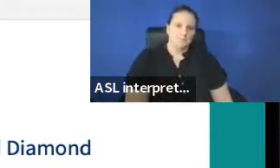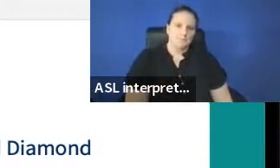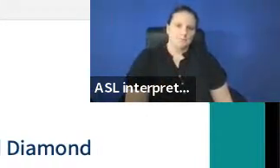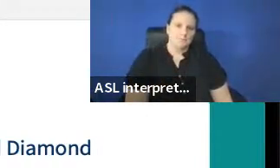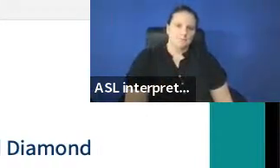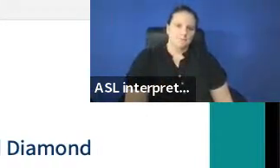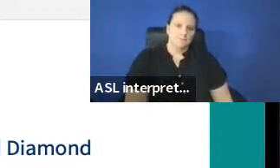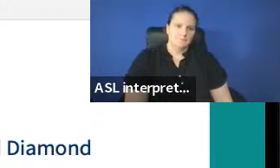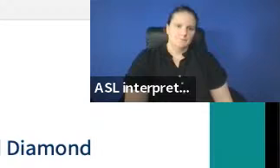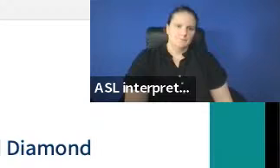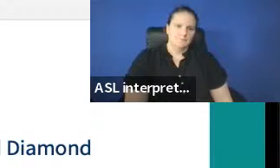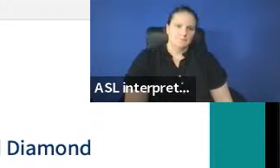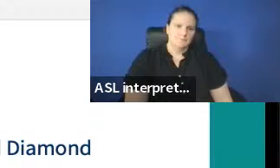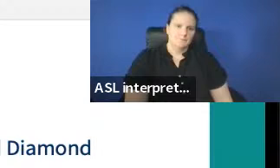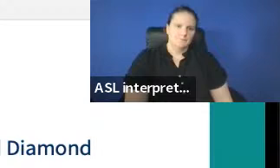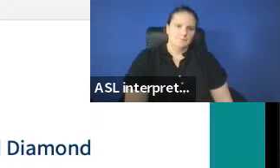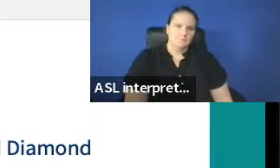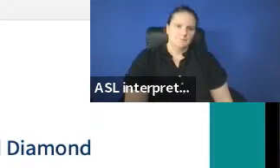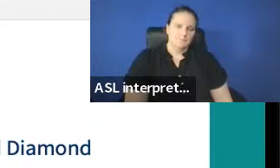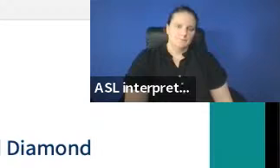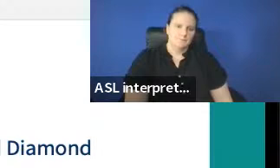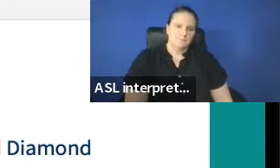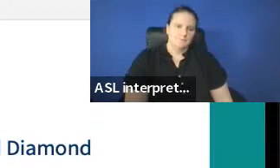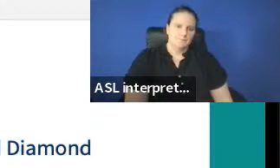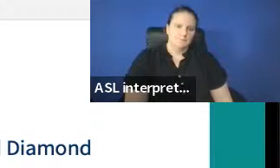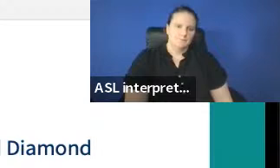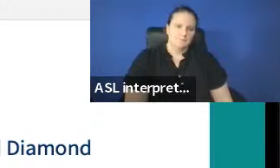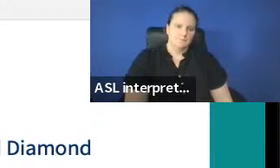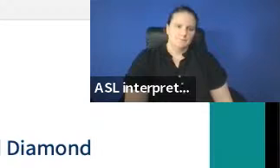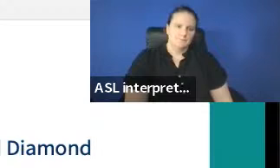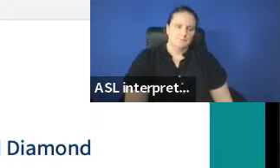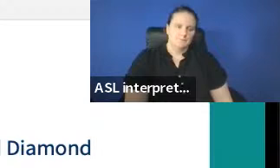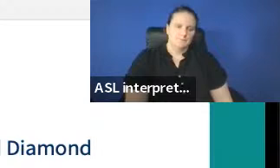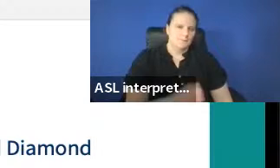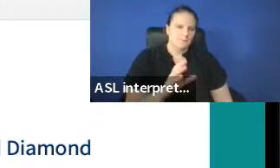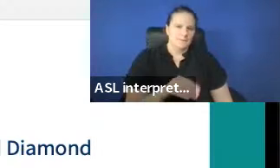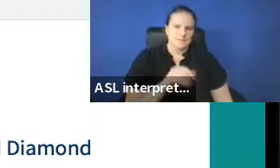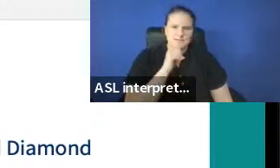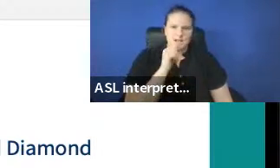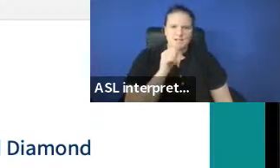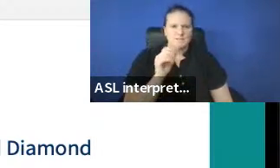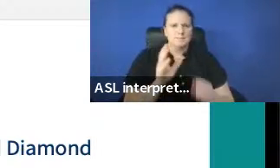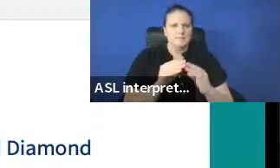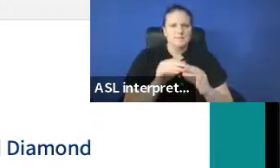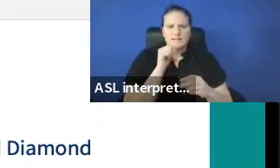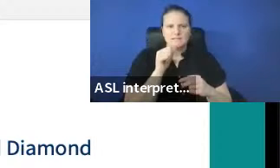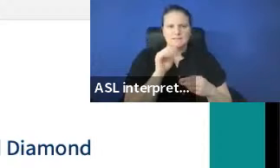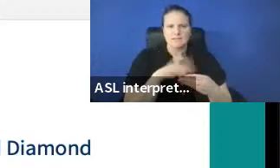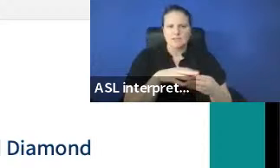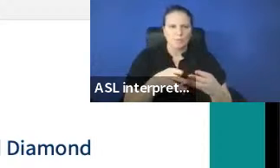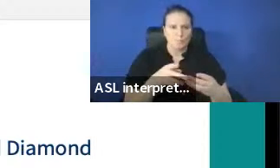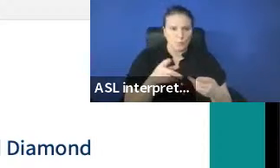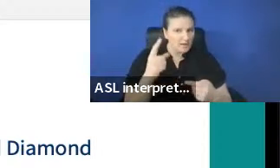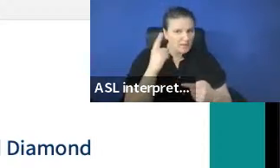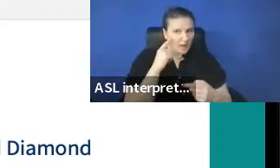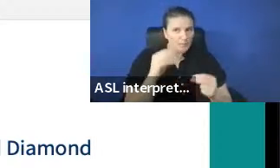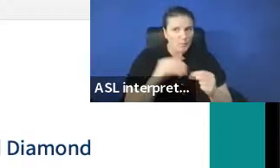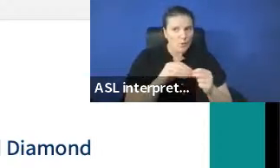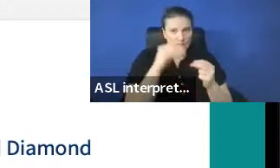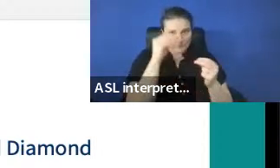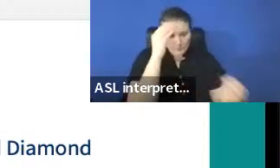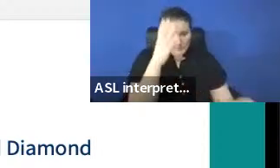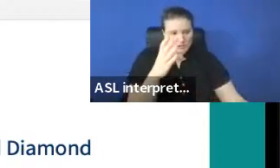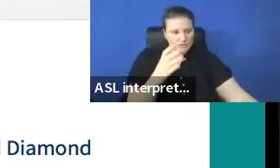So when these meetings were initially scheduled, I'm wondering if we thought we'd have more data to consider